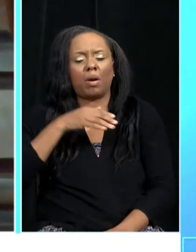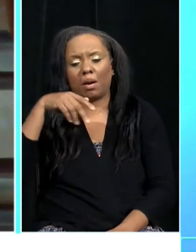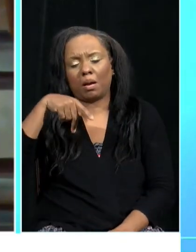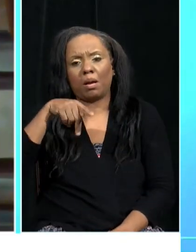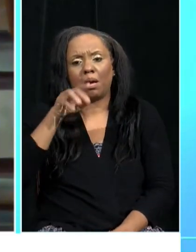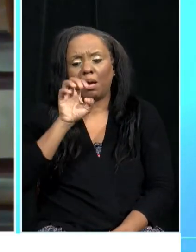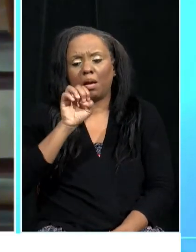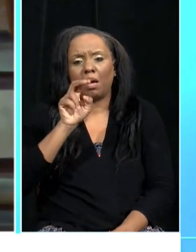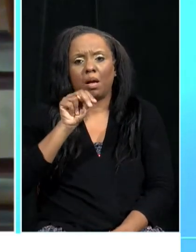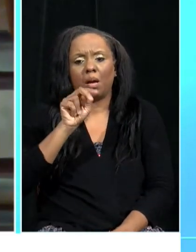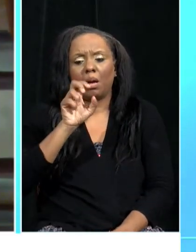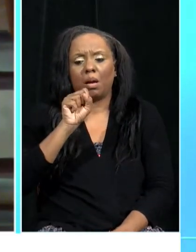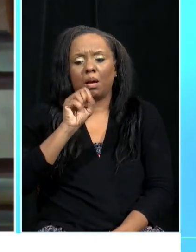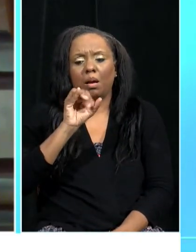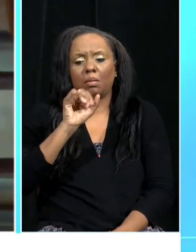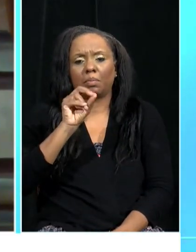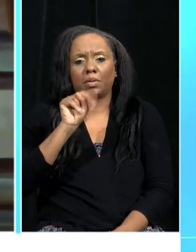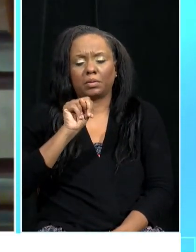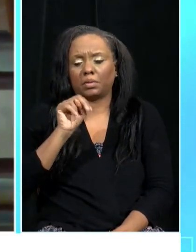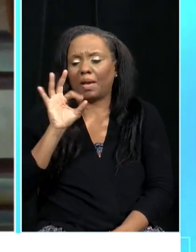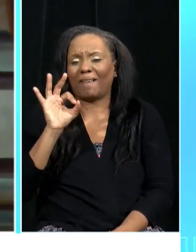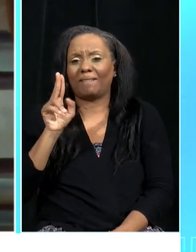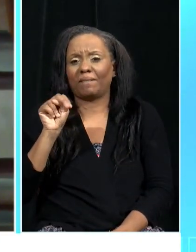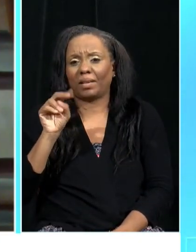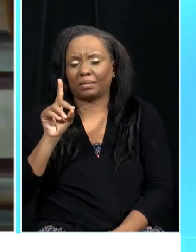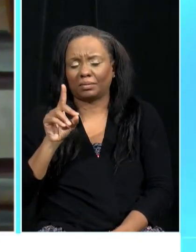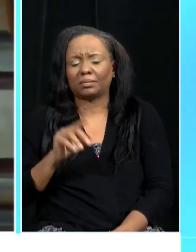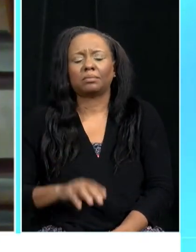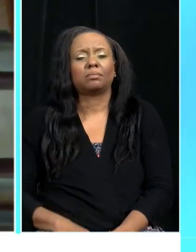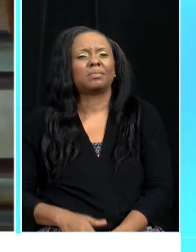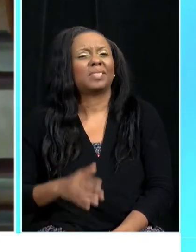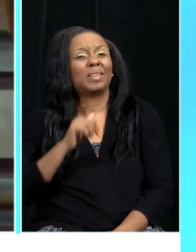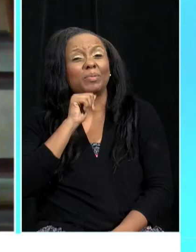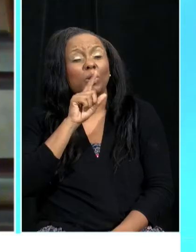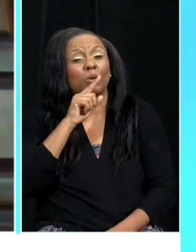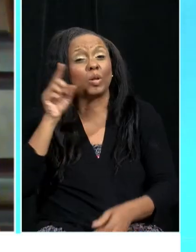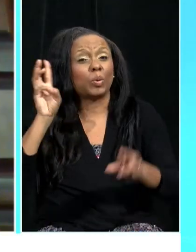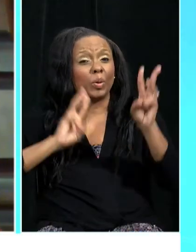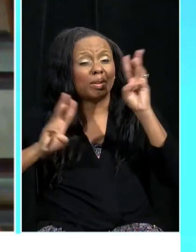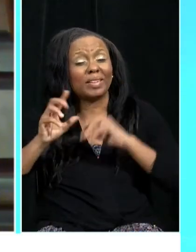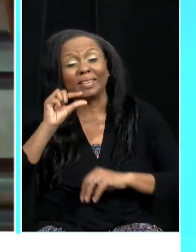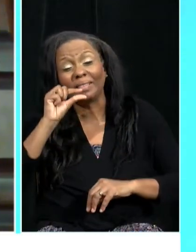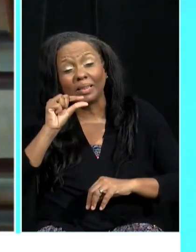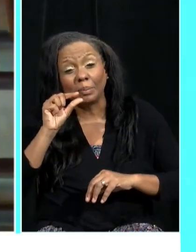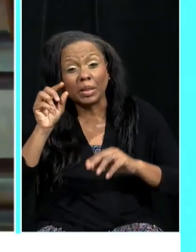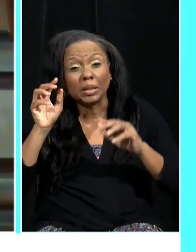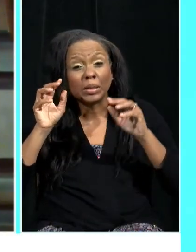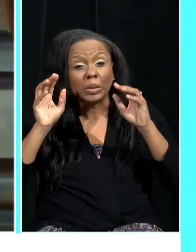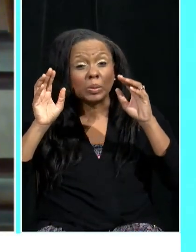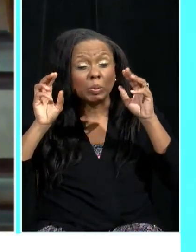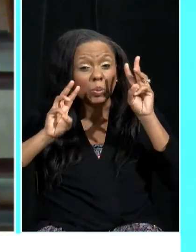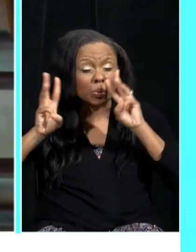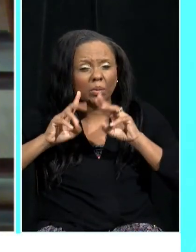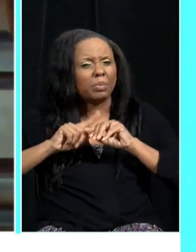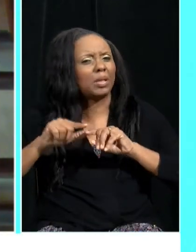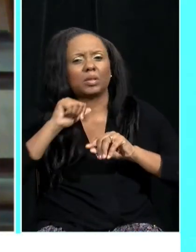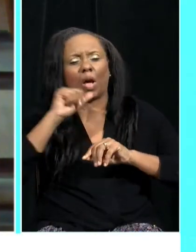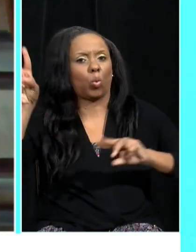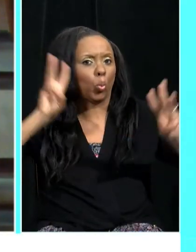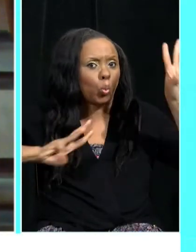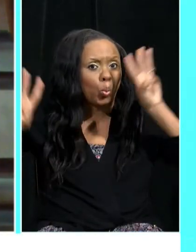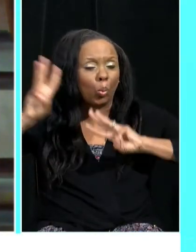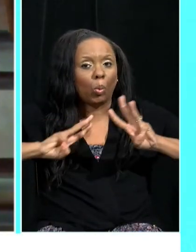not worried. Concerned, yes, but I don't think there's need to be worried. In terms of the fear factor, again,